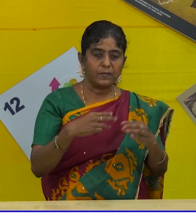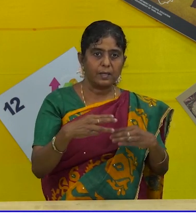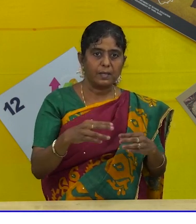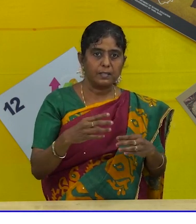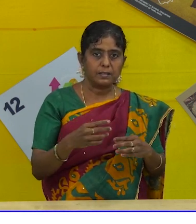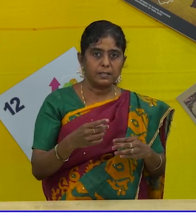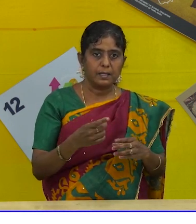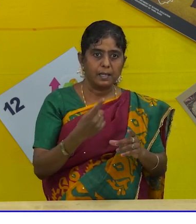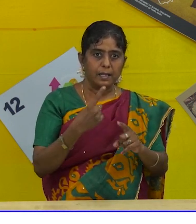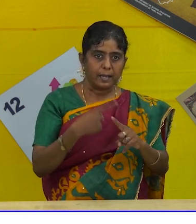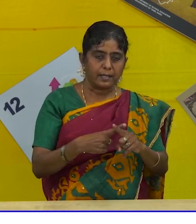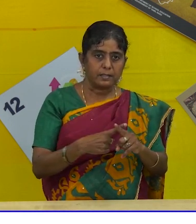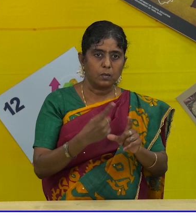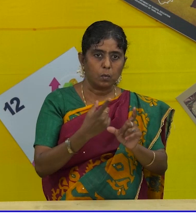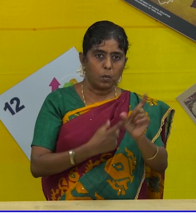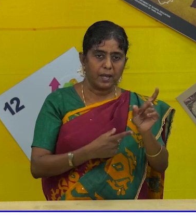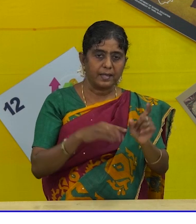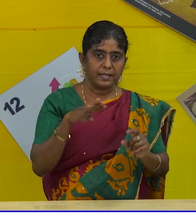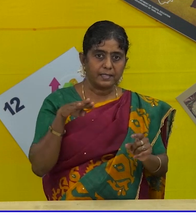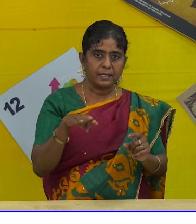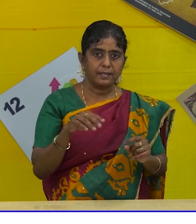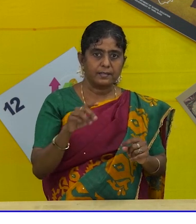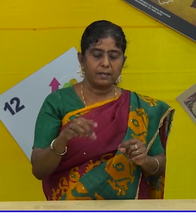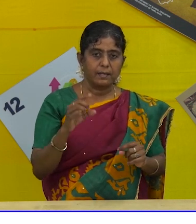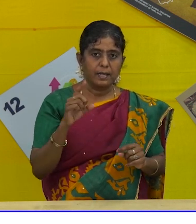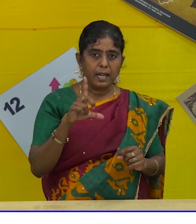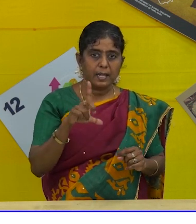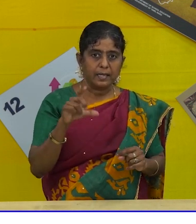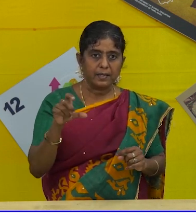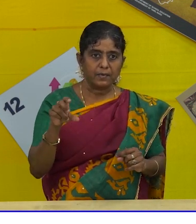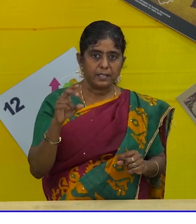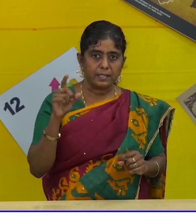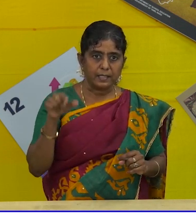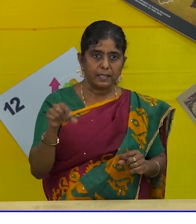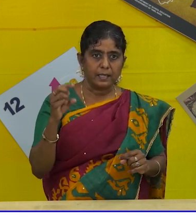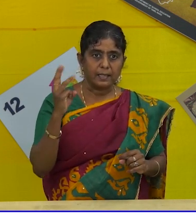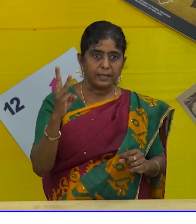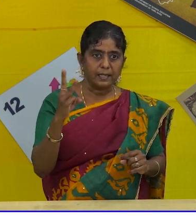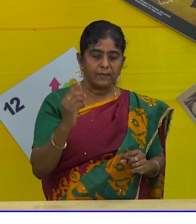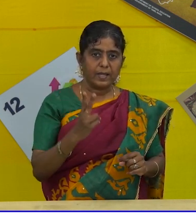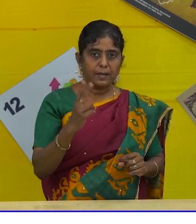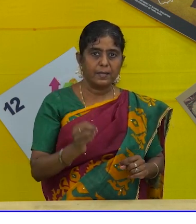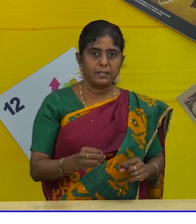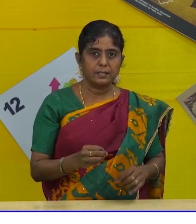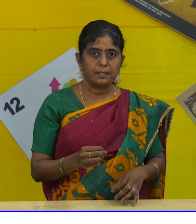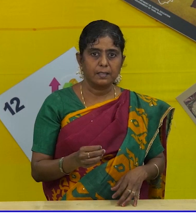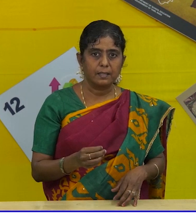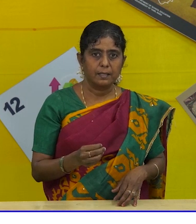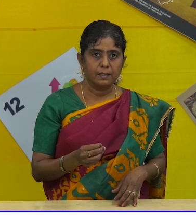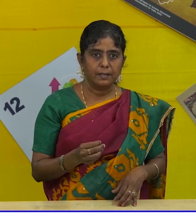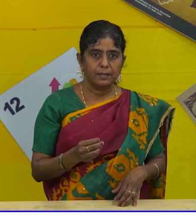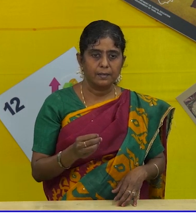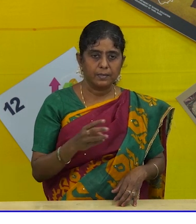three variables x, y and z is called a linear equation in three